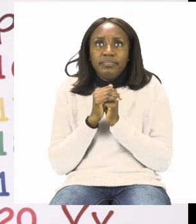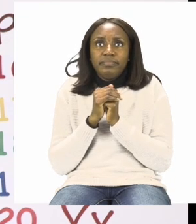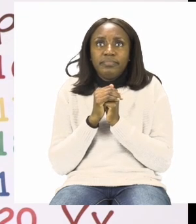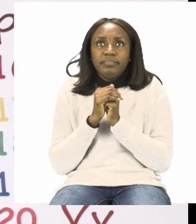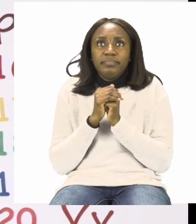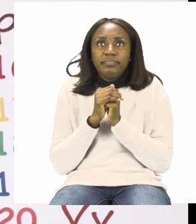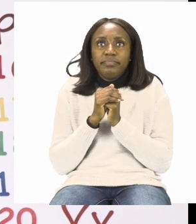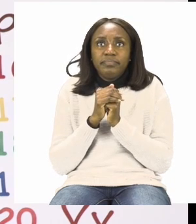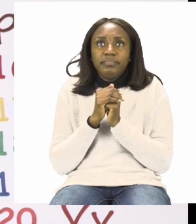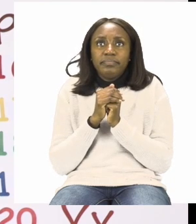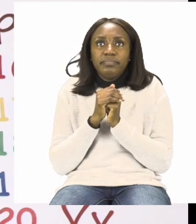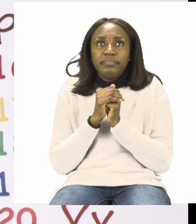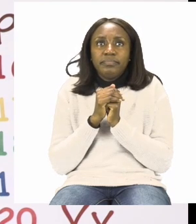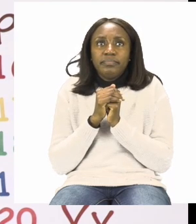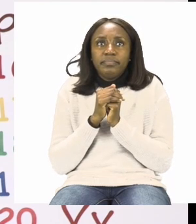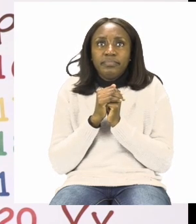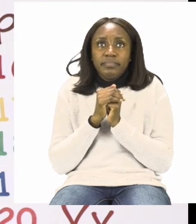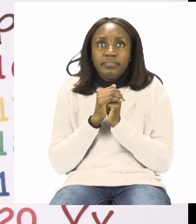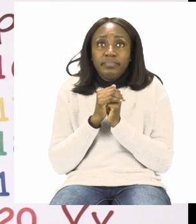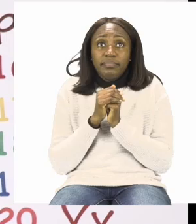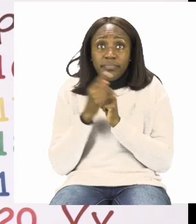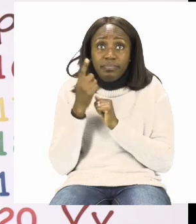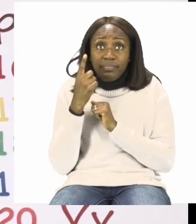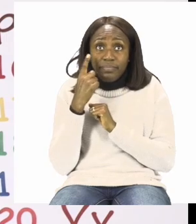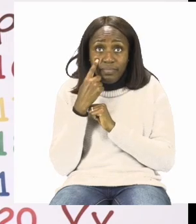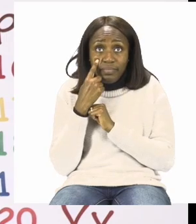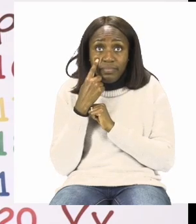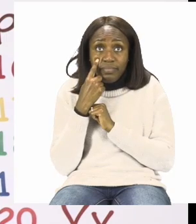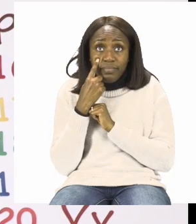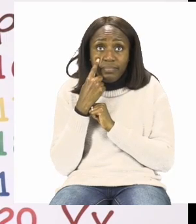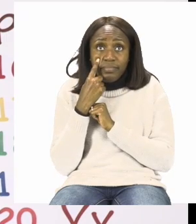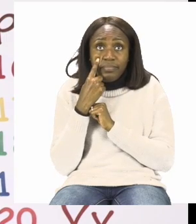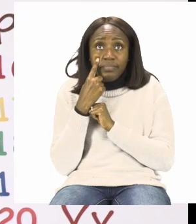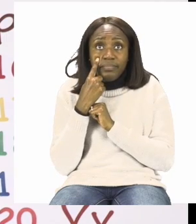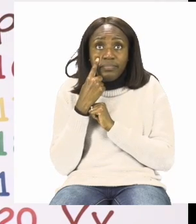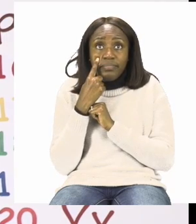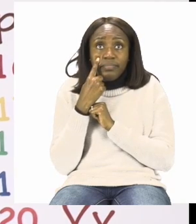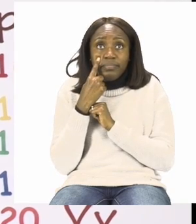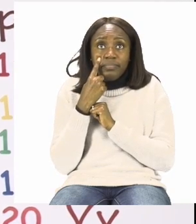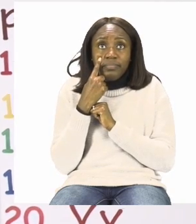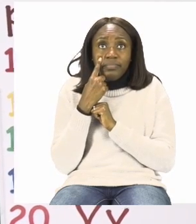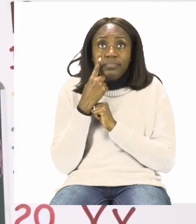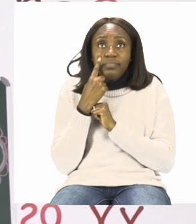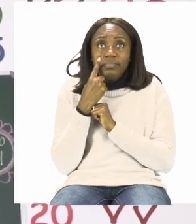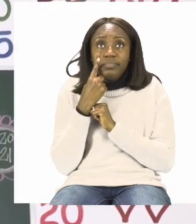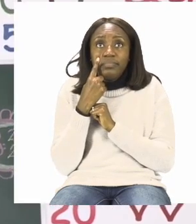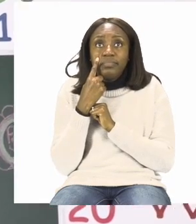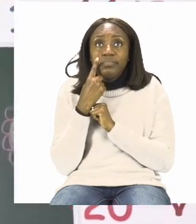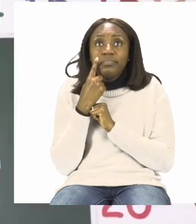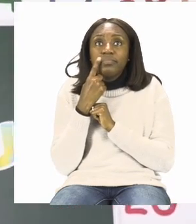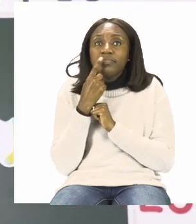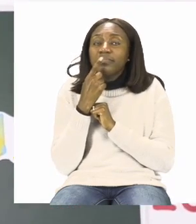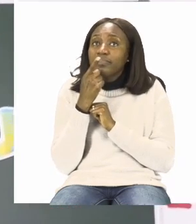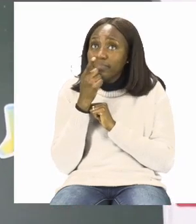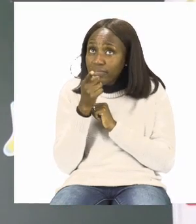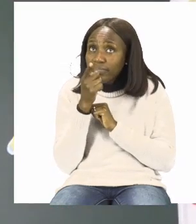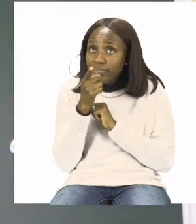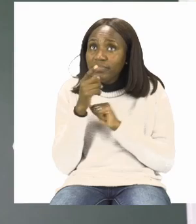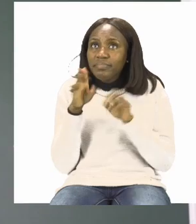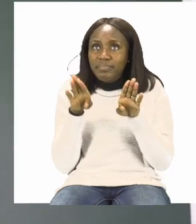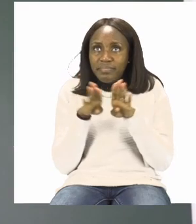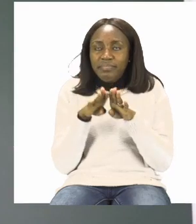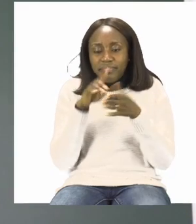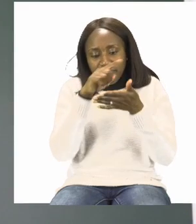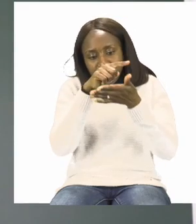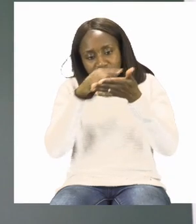line. Can you all see the cross on the board? So this is how you are going to make a